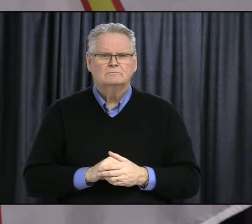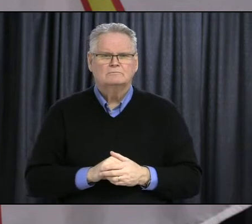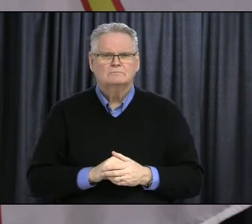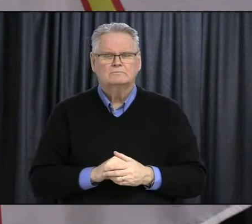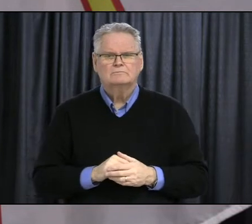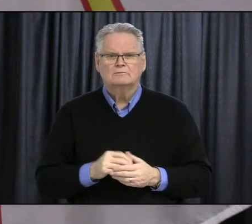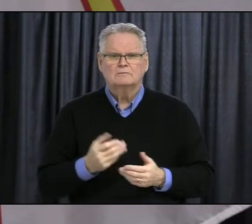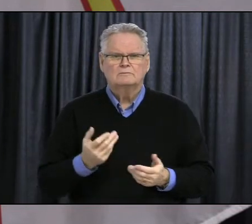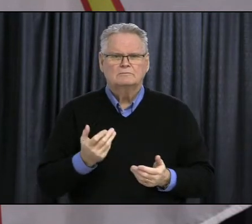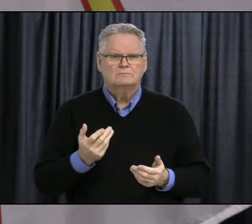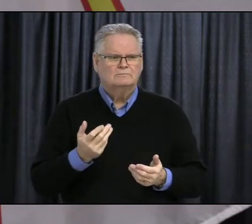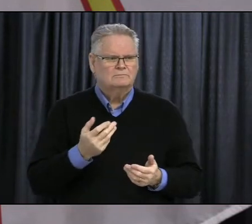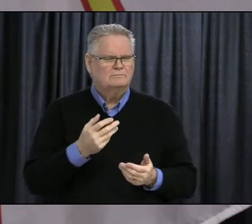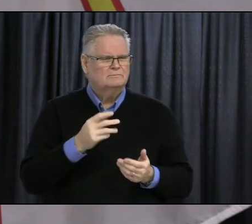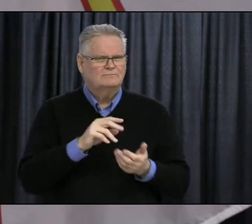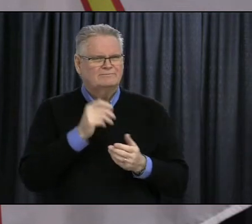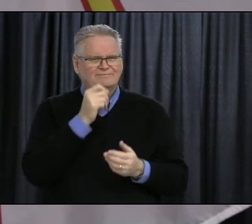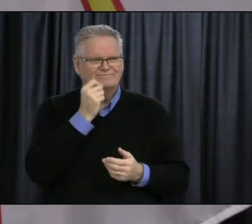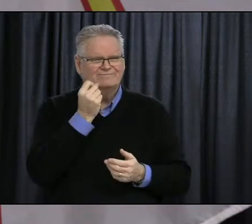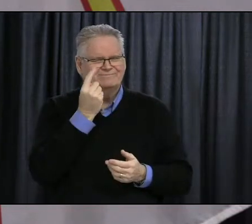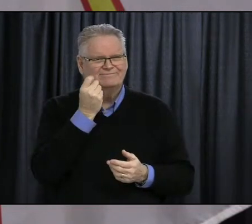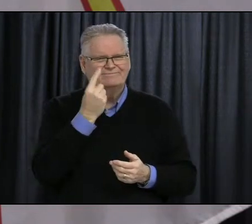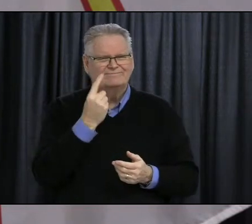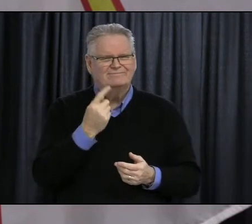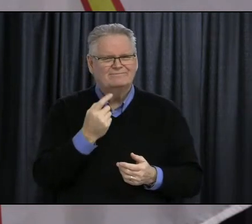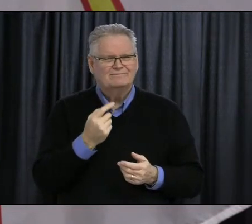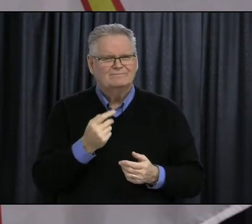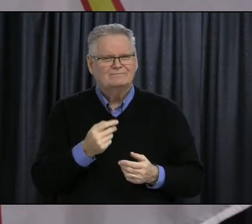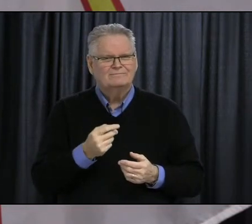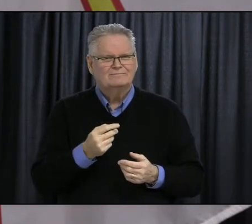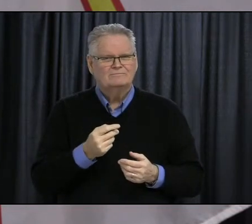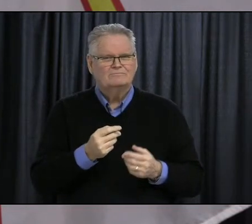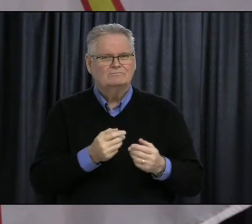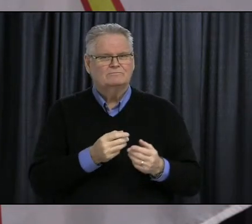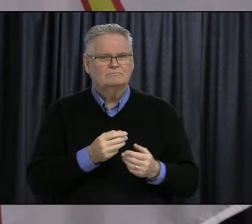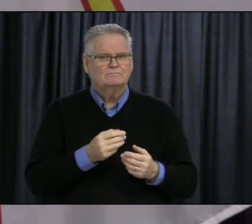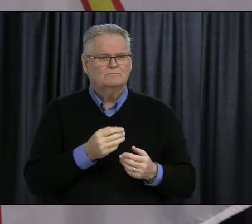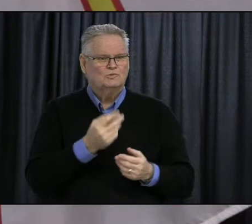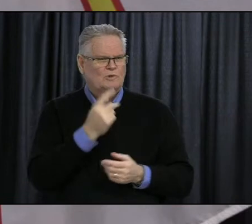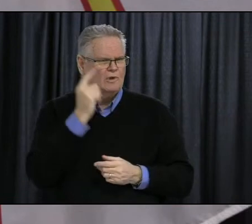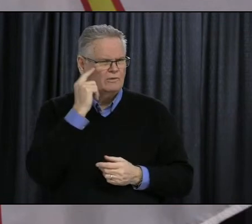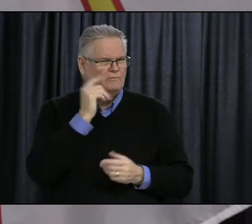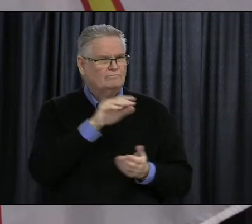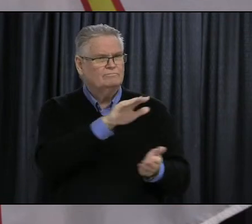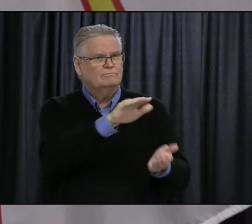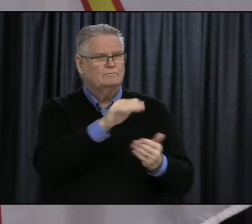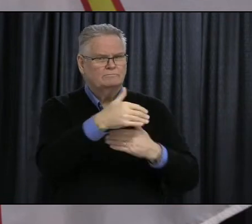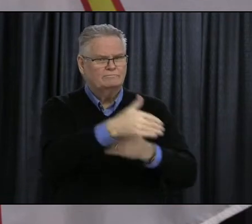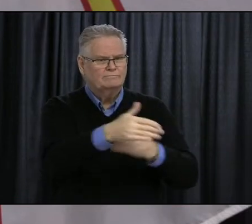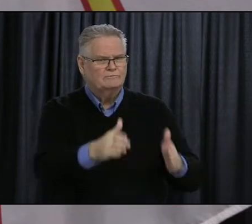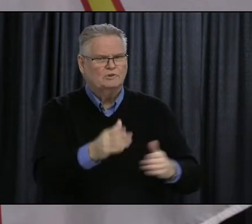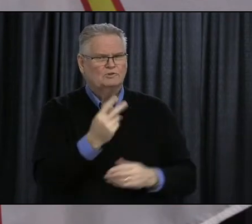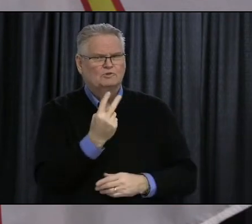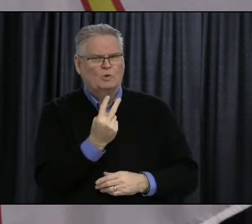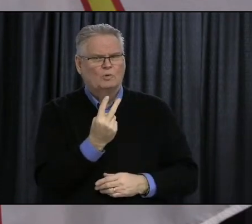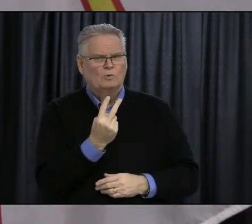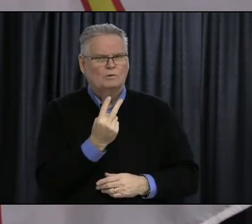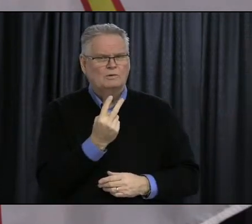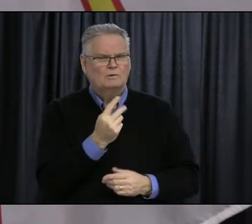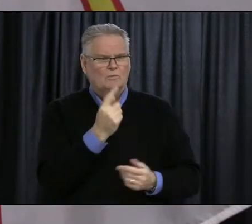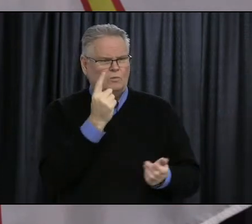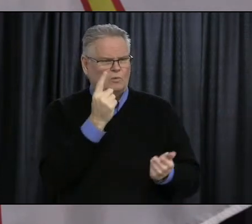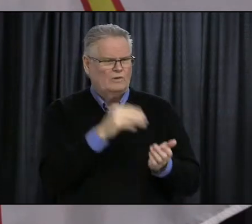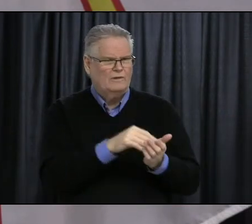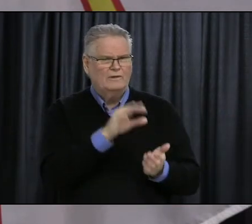Kellyanne. Sorry, I thought we usually get 2 trays per shipment, so roughly 1,950 doses. Okay.